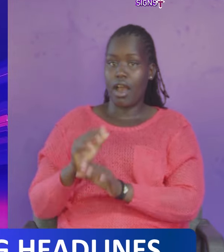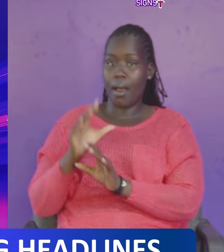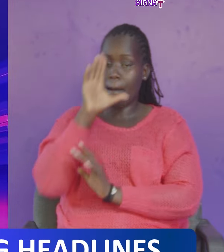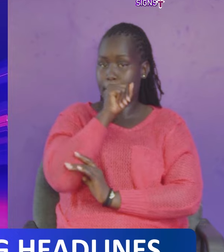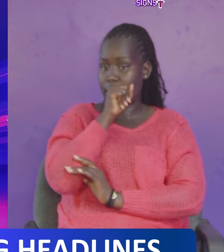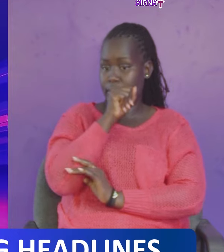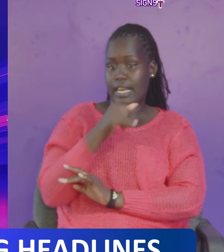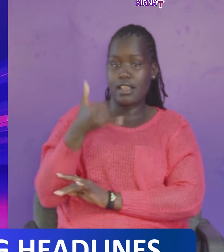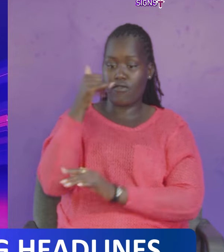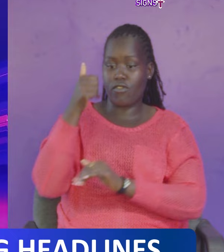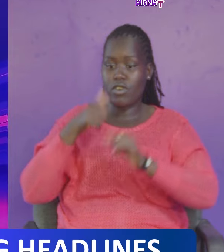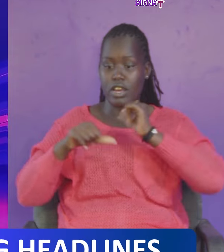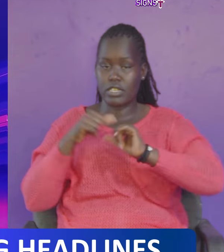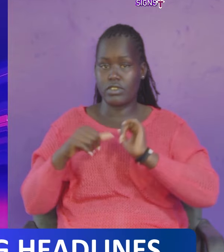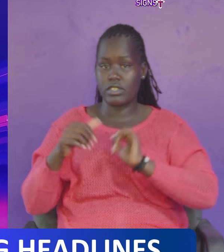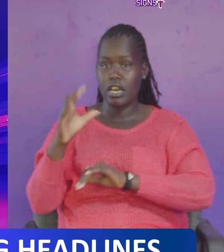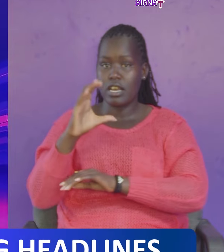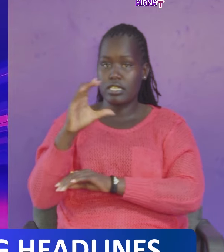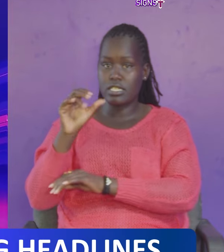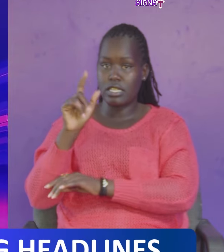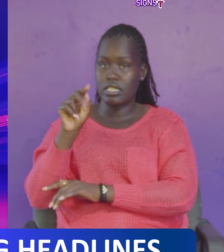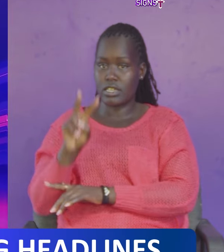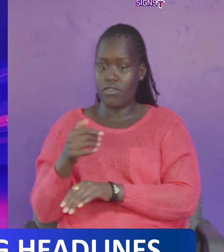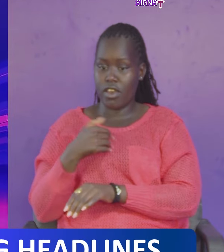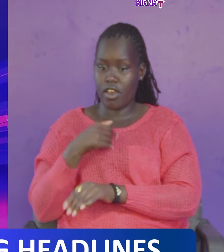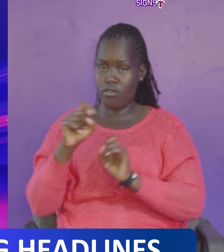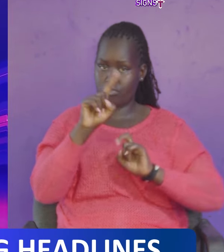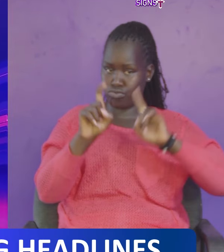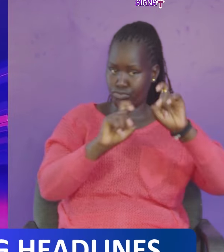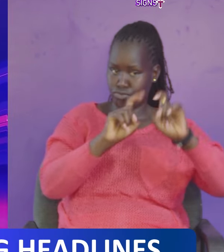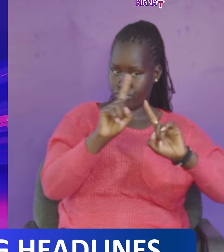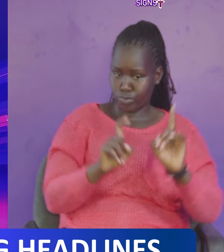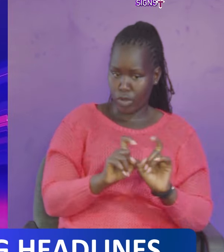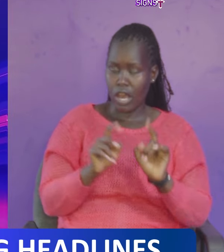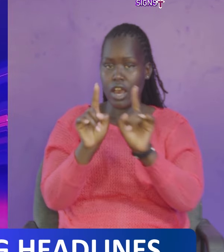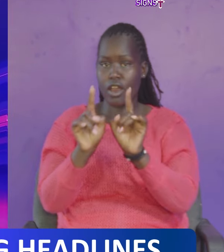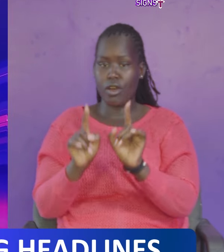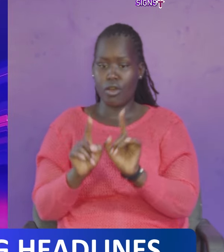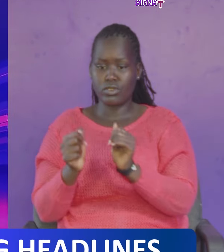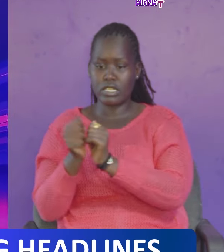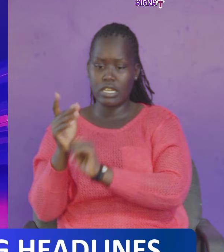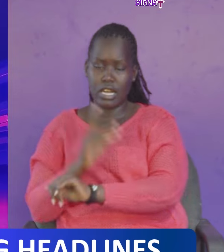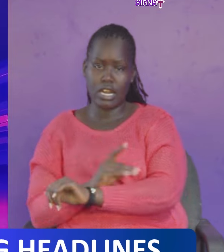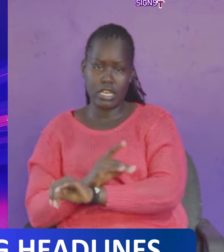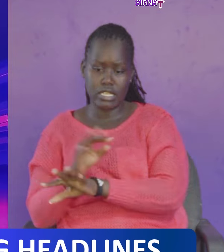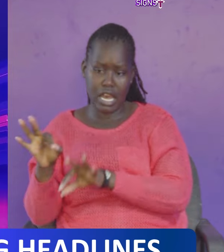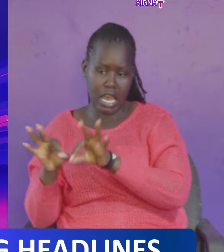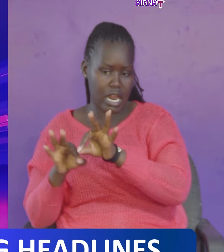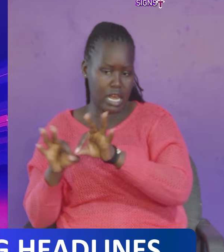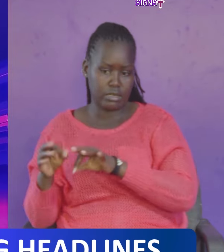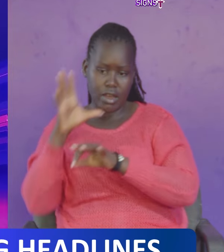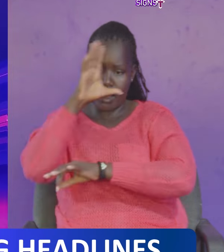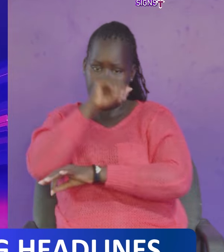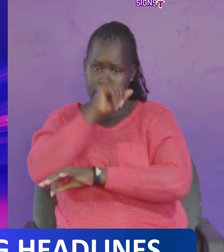activity, a missing CCTV raise a question. And 10 days since the unexplained disappearance of